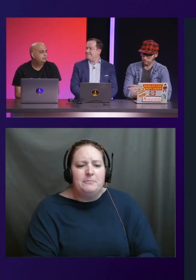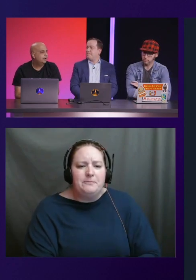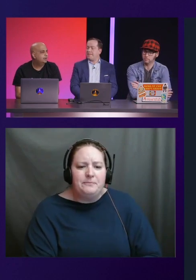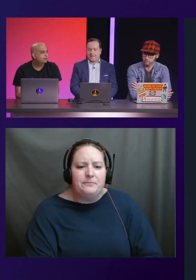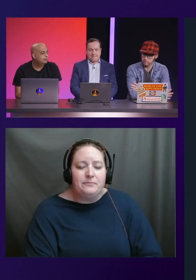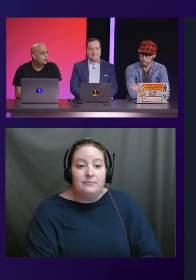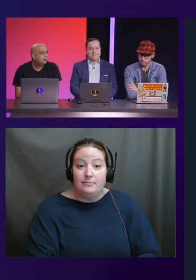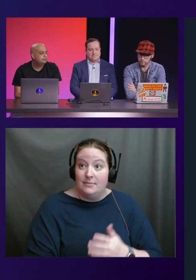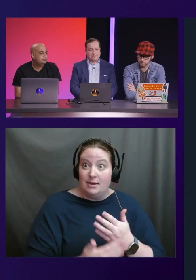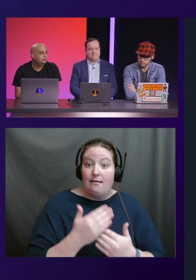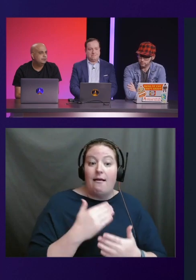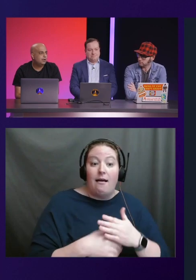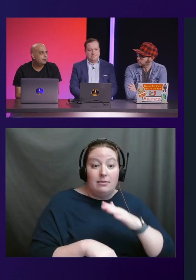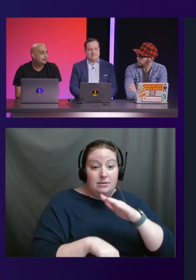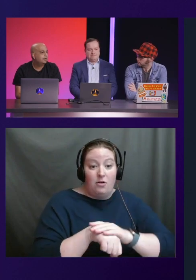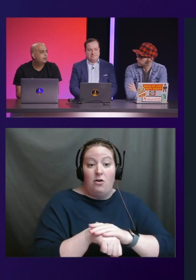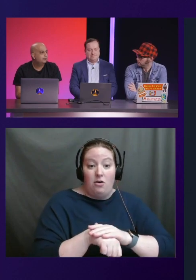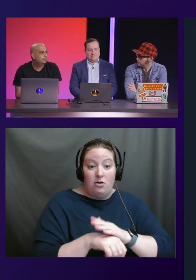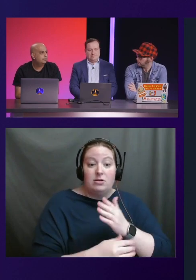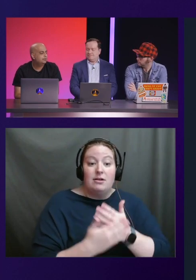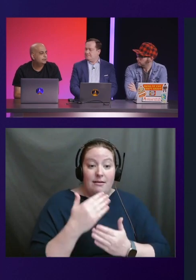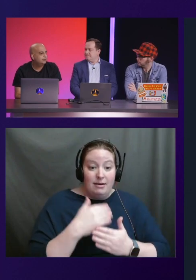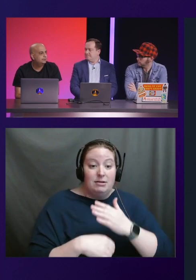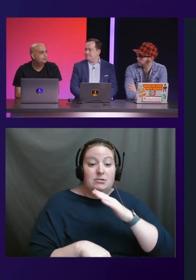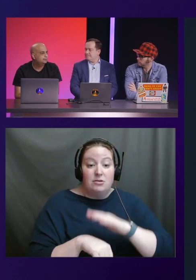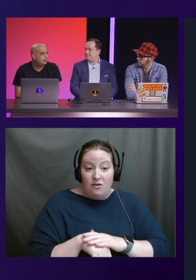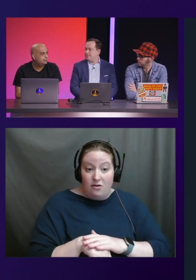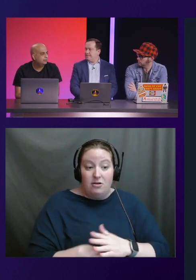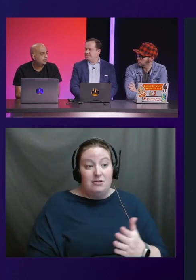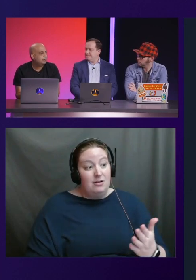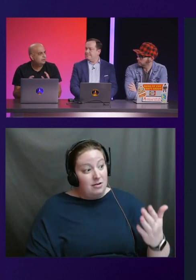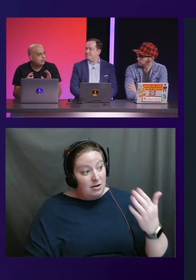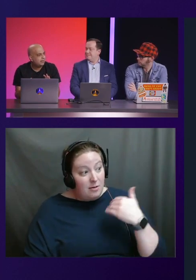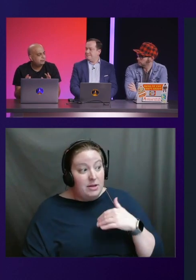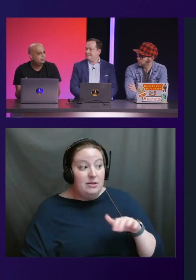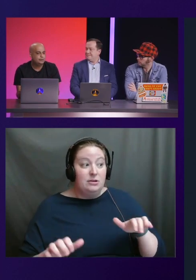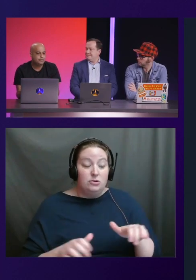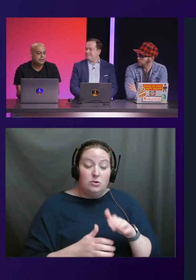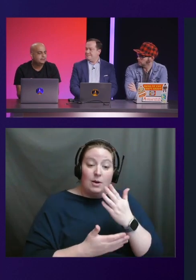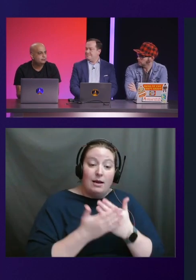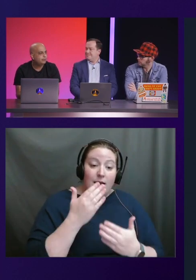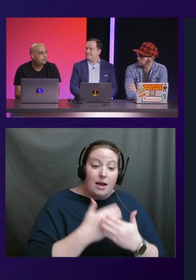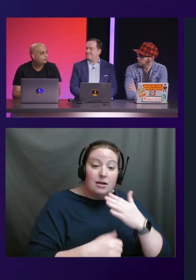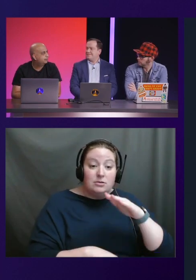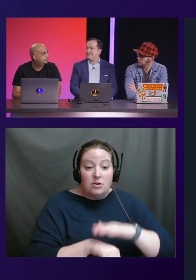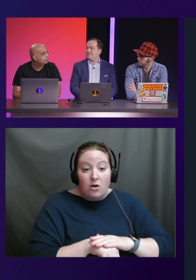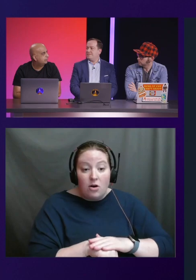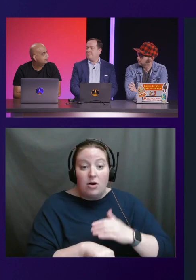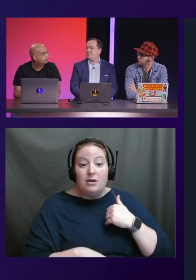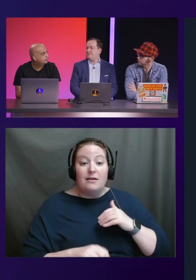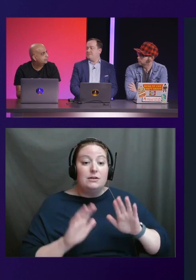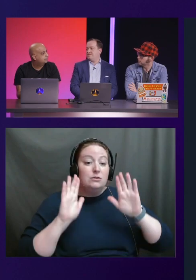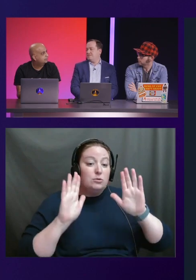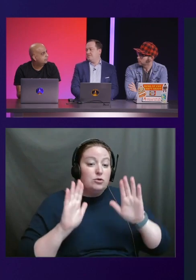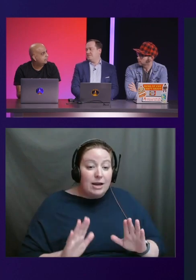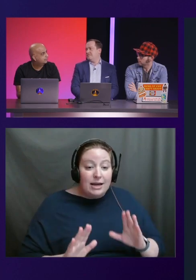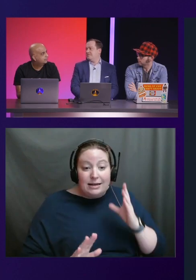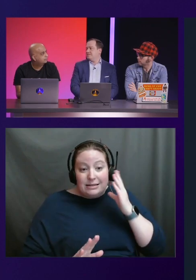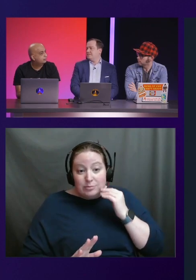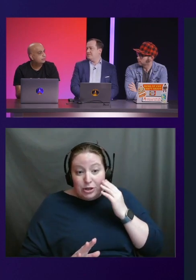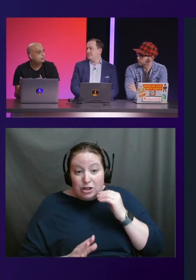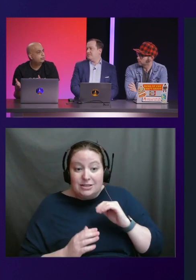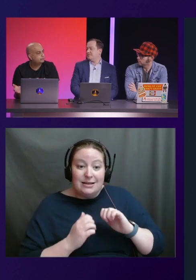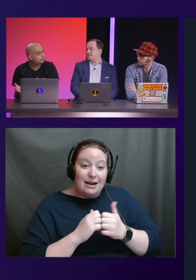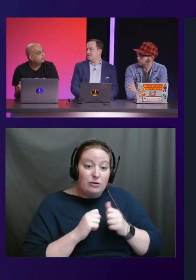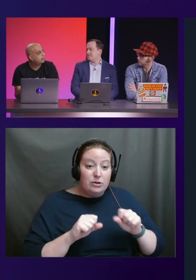Hands-on, right? We want to come on in. We're gonna, let's do some hands-on, gain some great experience on how you can potentially utilize this